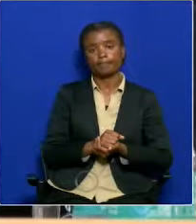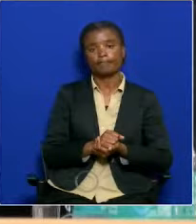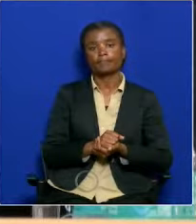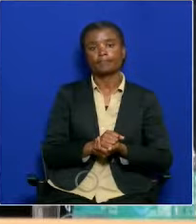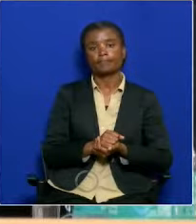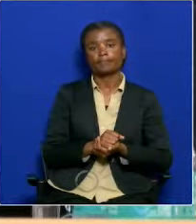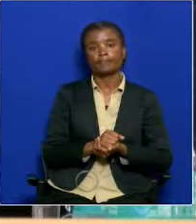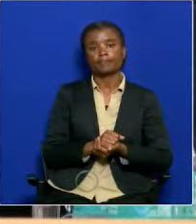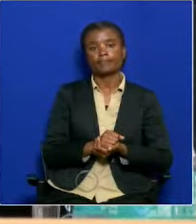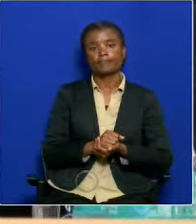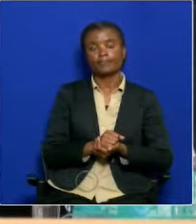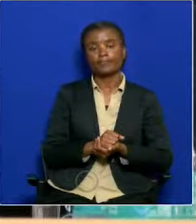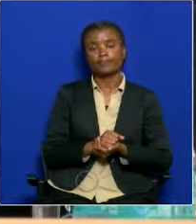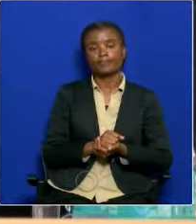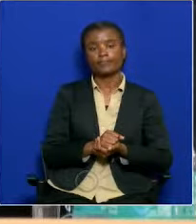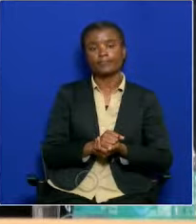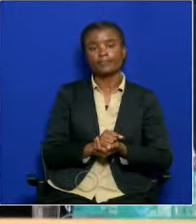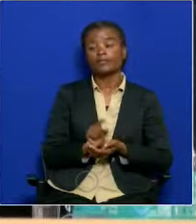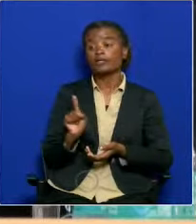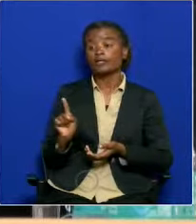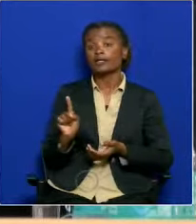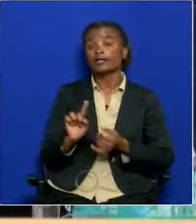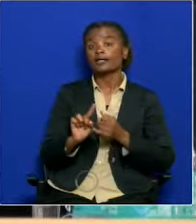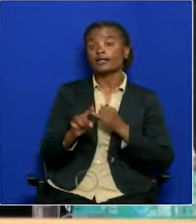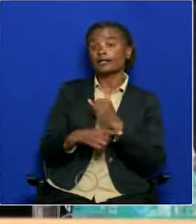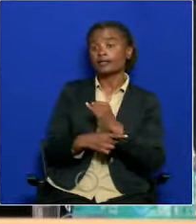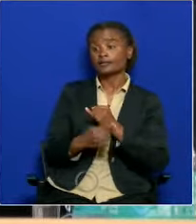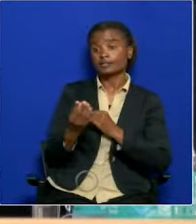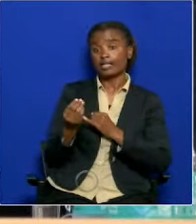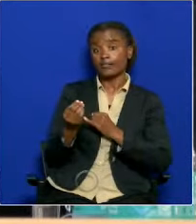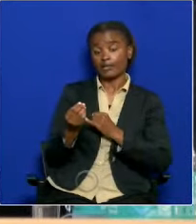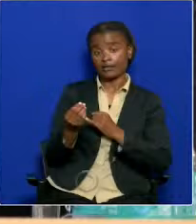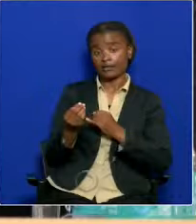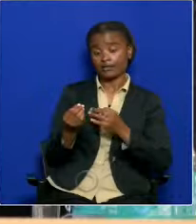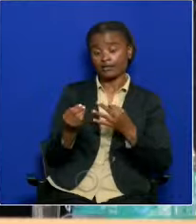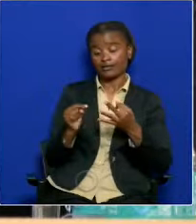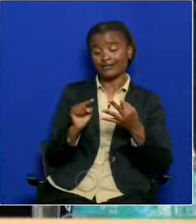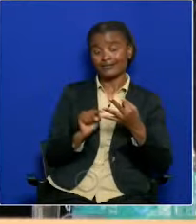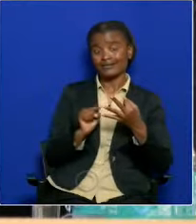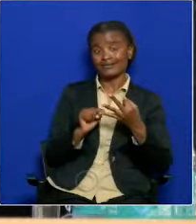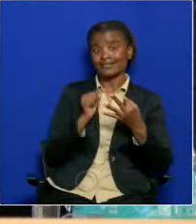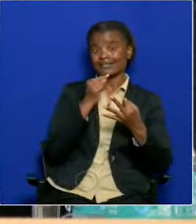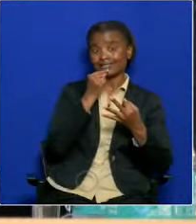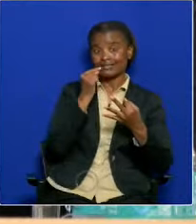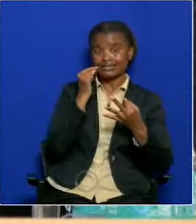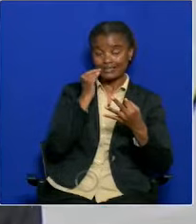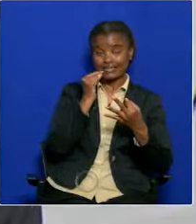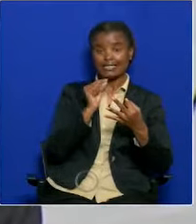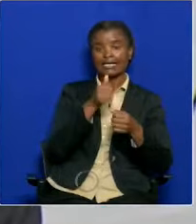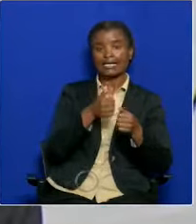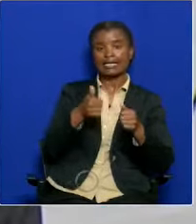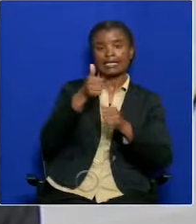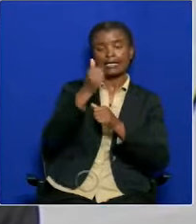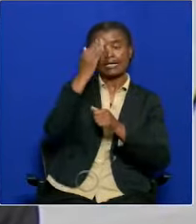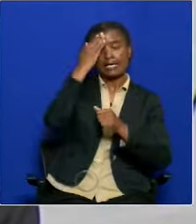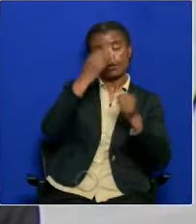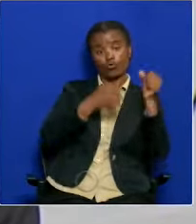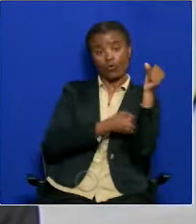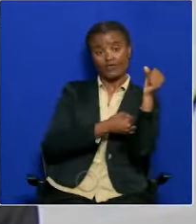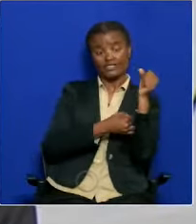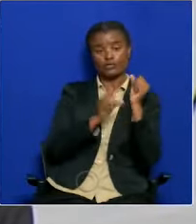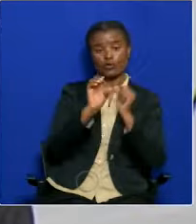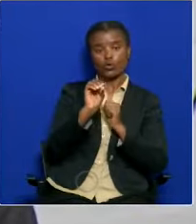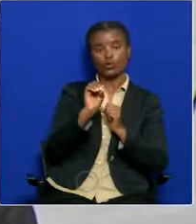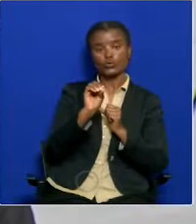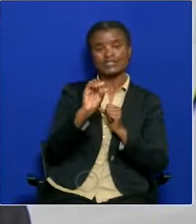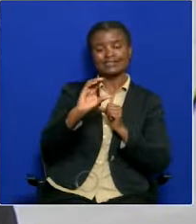then that the last number there, that says General Shibiri Head Office OCI, that is your number. That is correct.